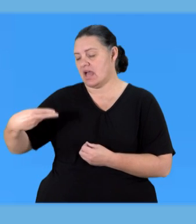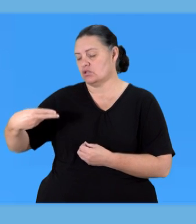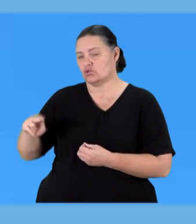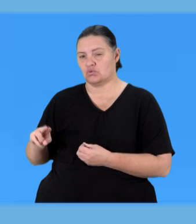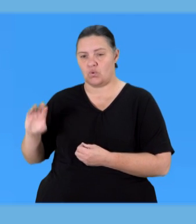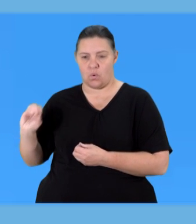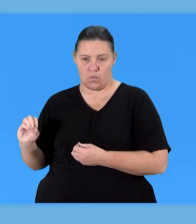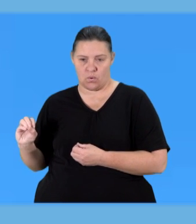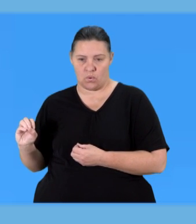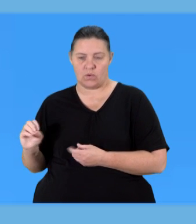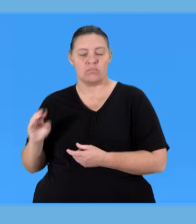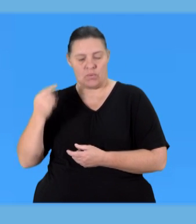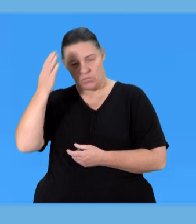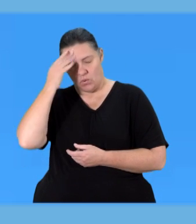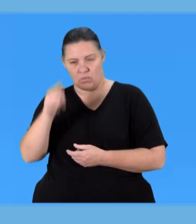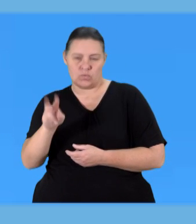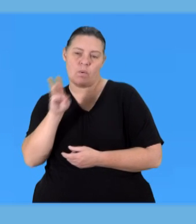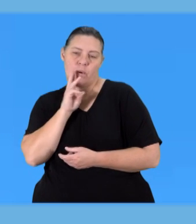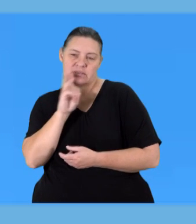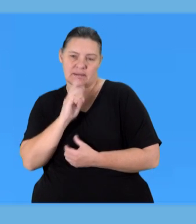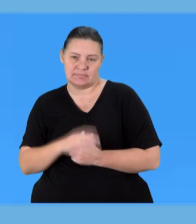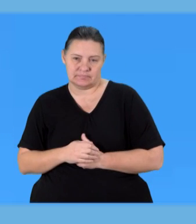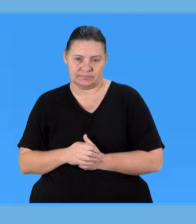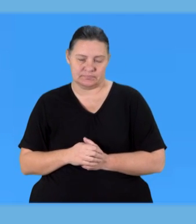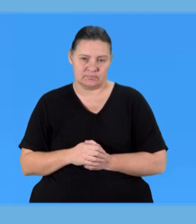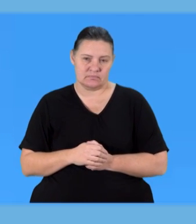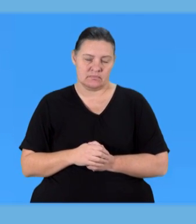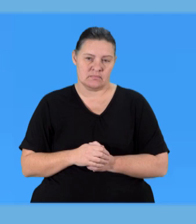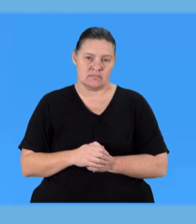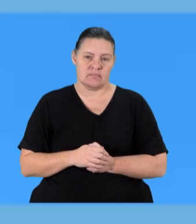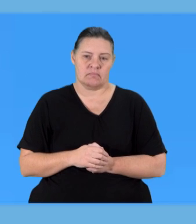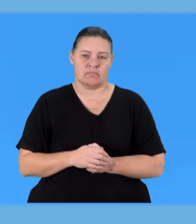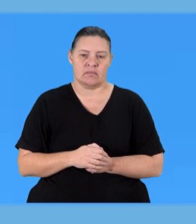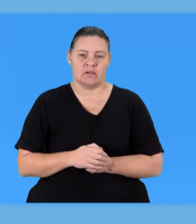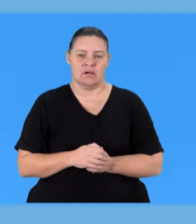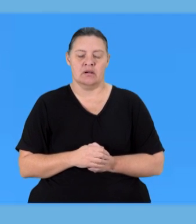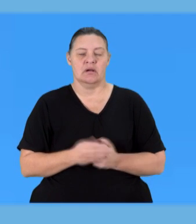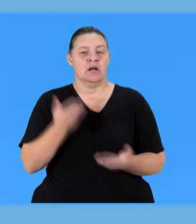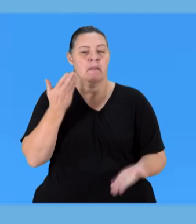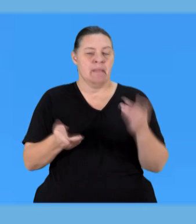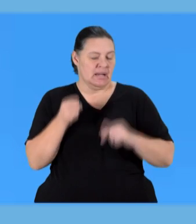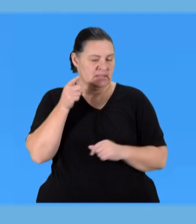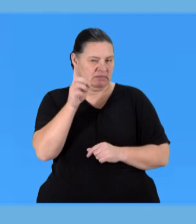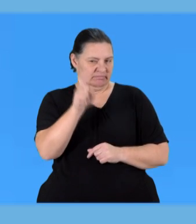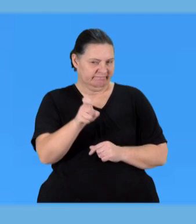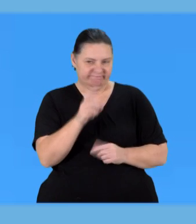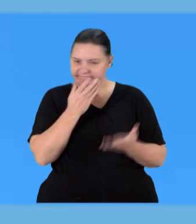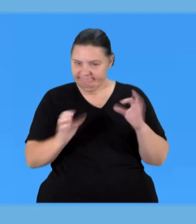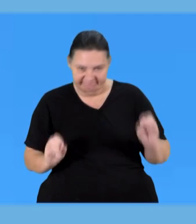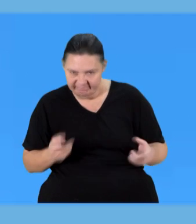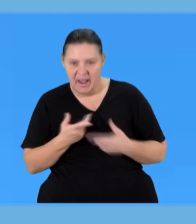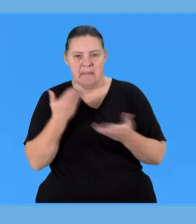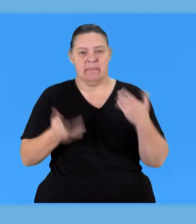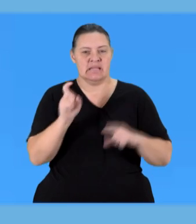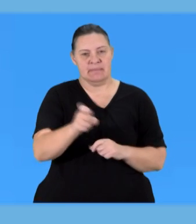H2O, and by now we know what H2O is. That is water. Then we need to balance the equation if it's